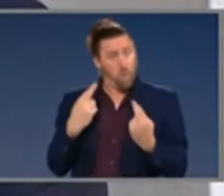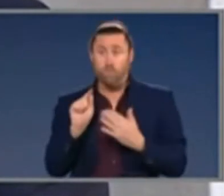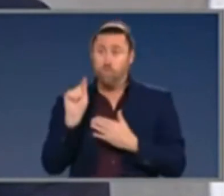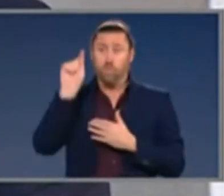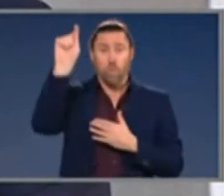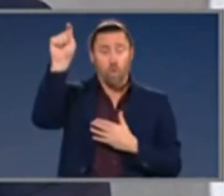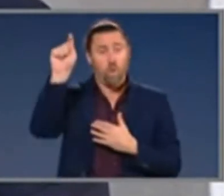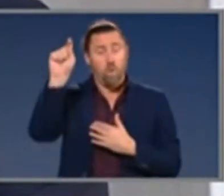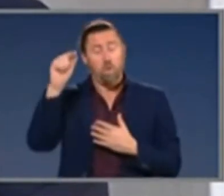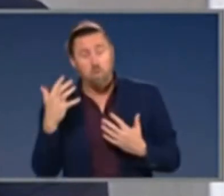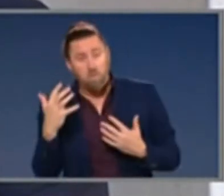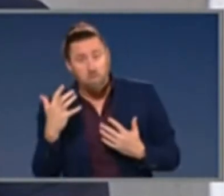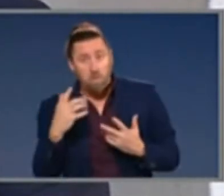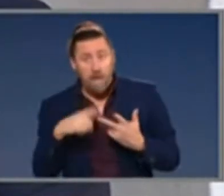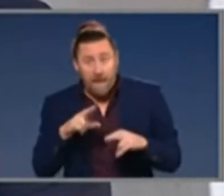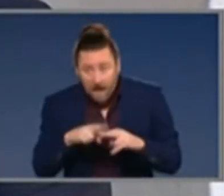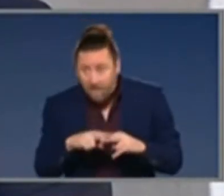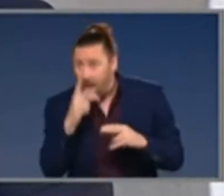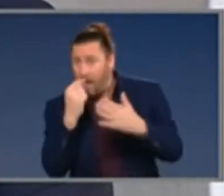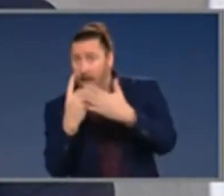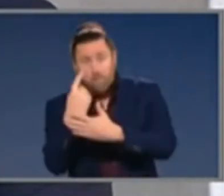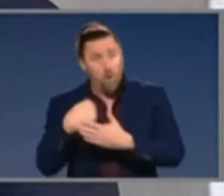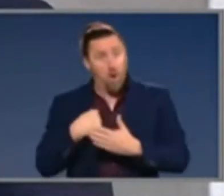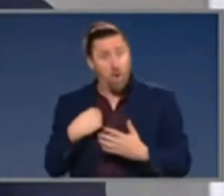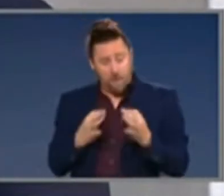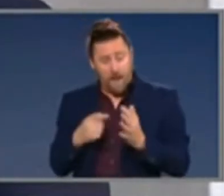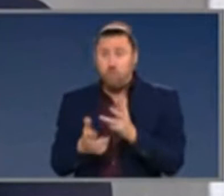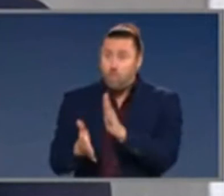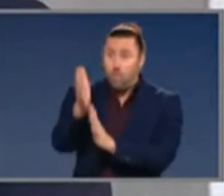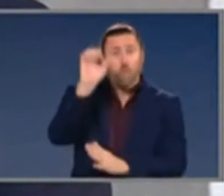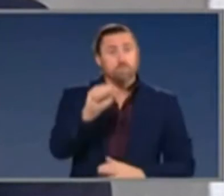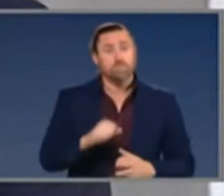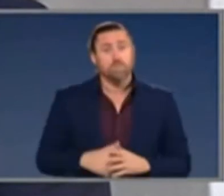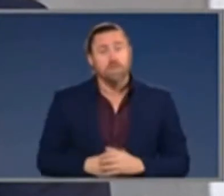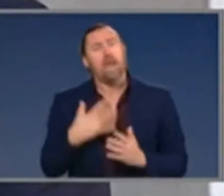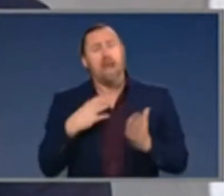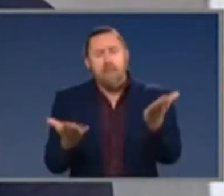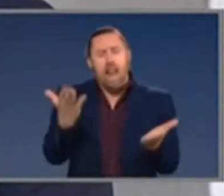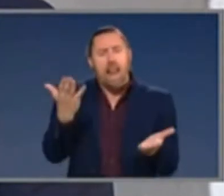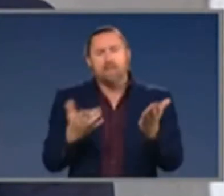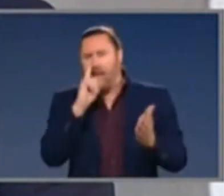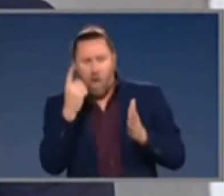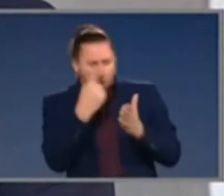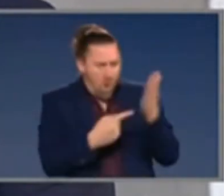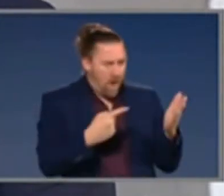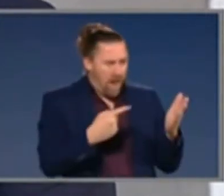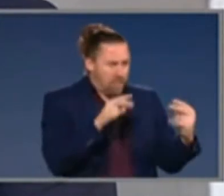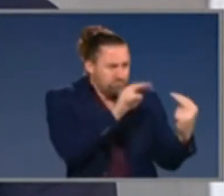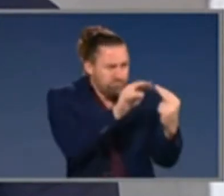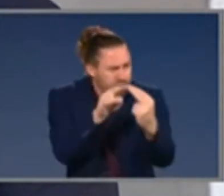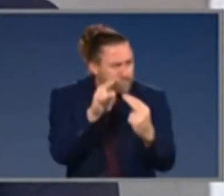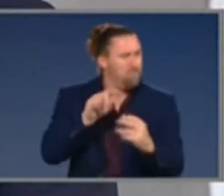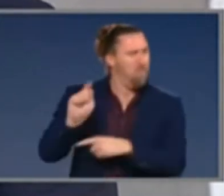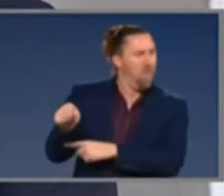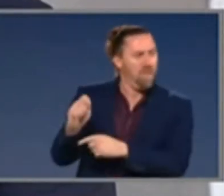forward to attending that and intend to should it go forward. So look, I think you've got to get the balance of both of them together. But I think there's